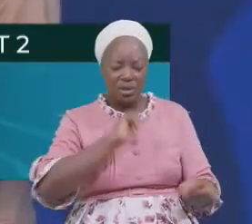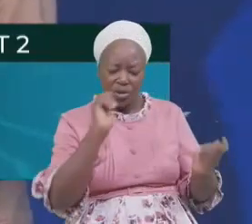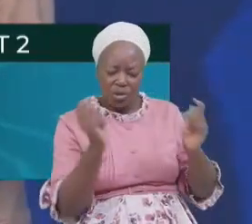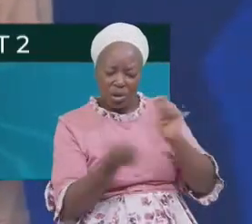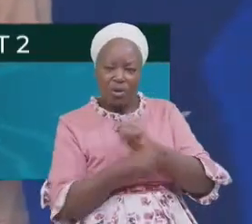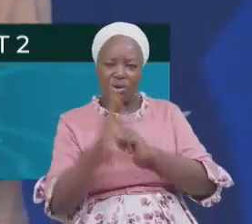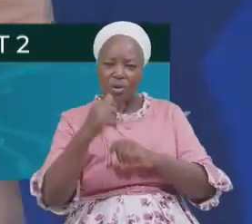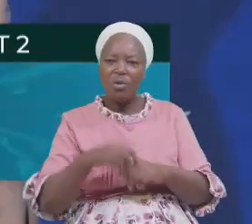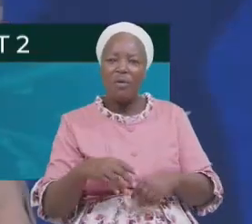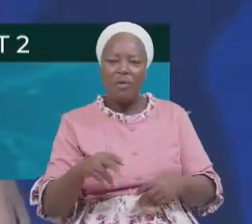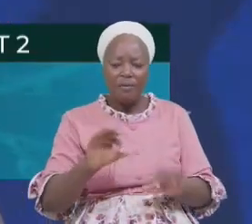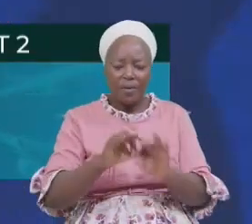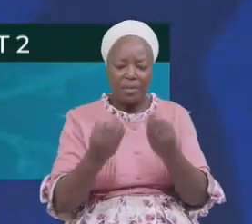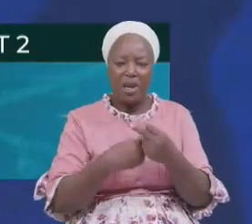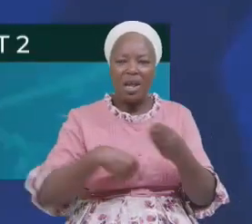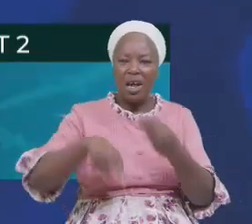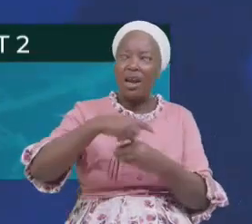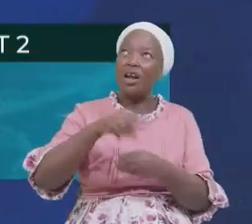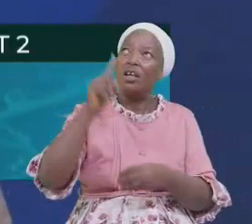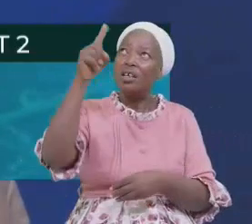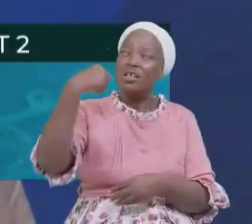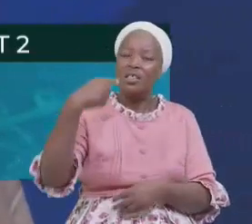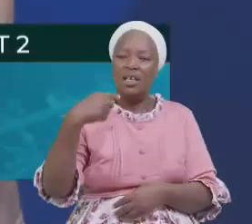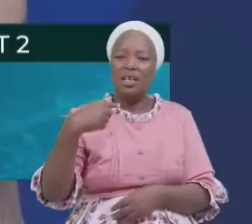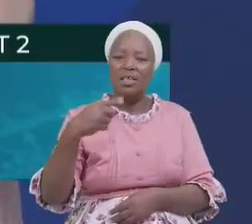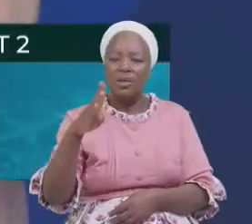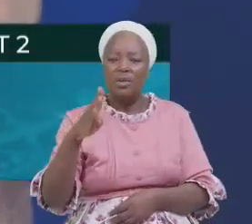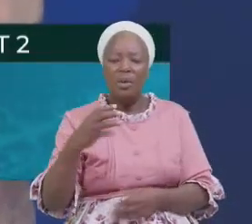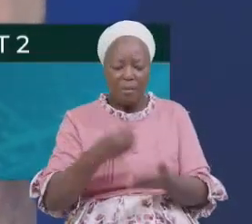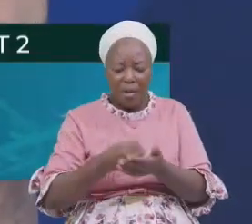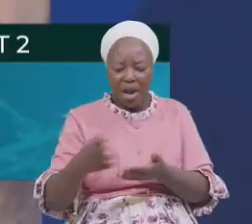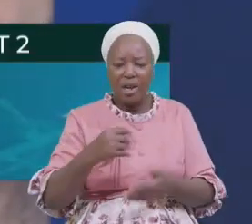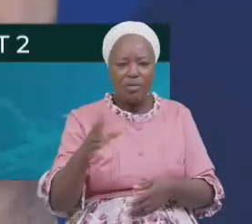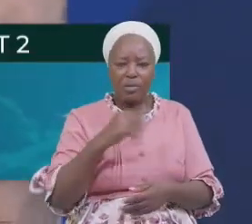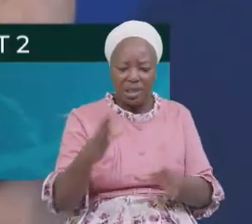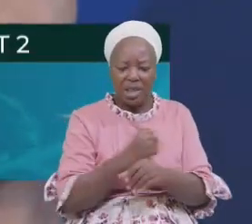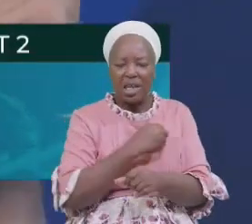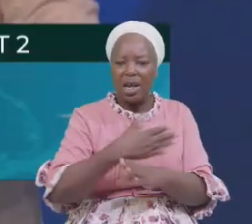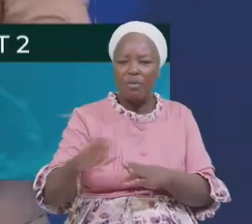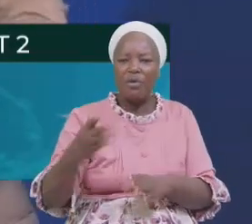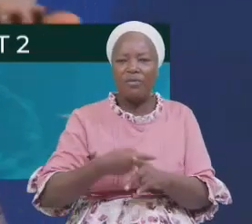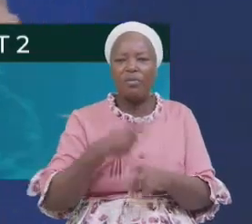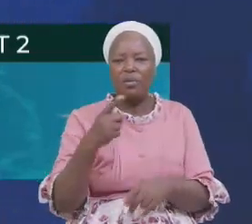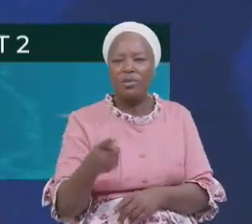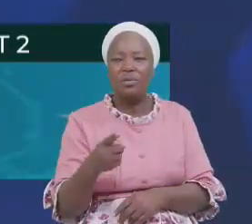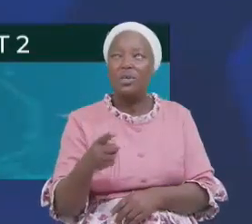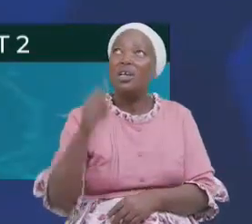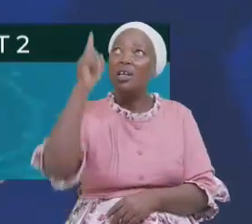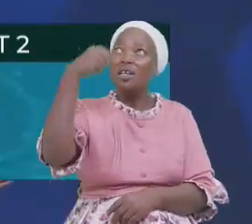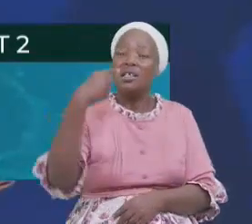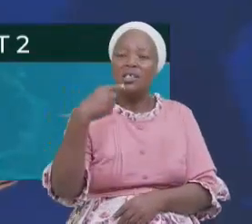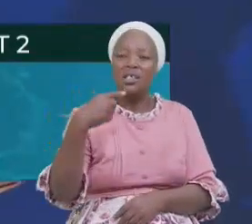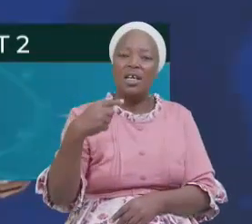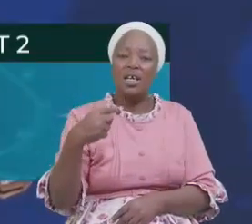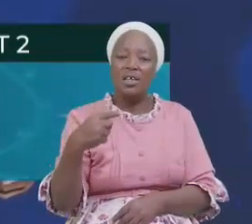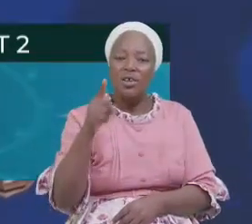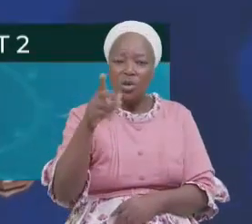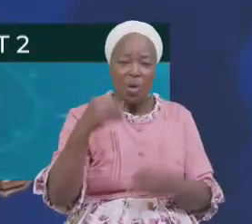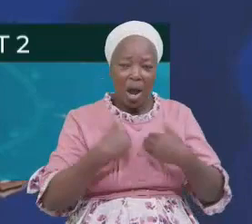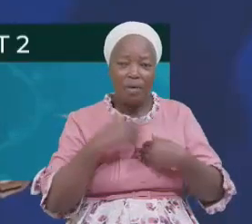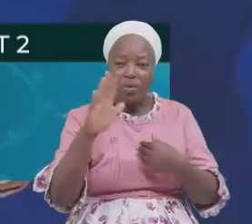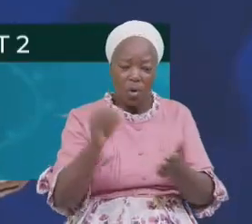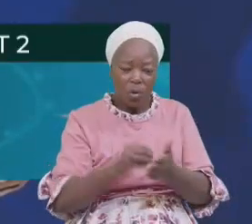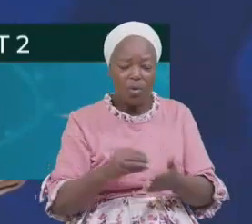around. He said, barrenness will be taken away. He said, you'll have your own new